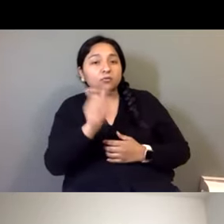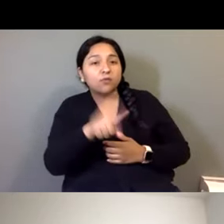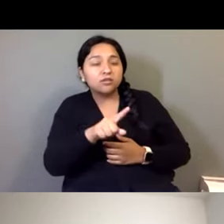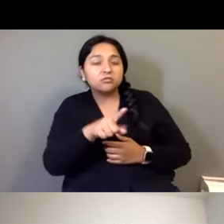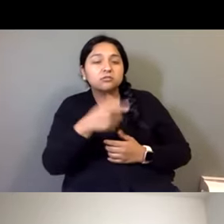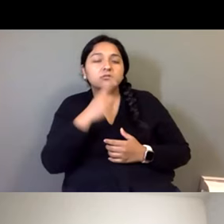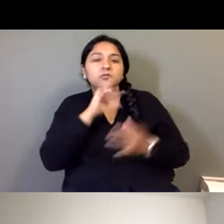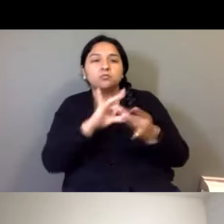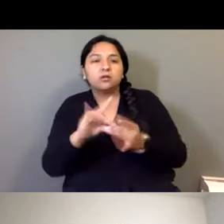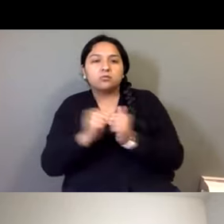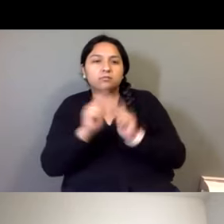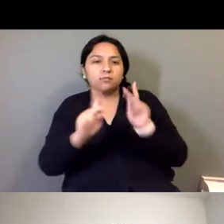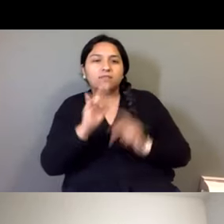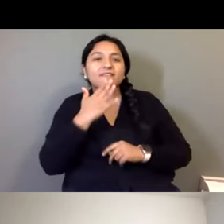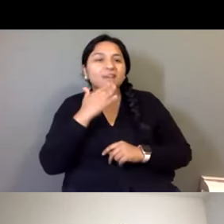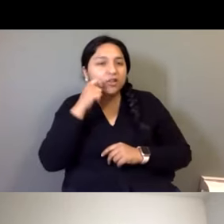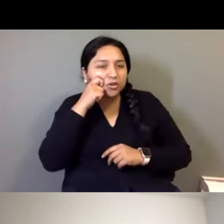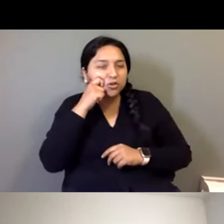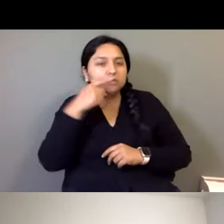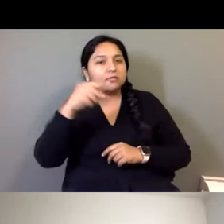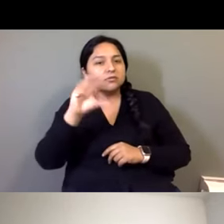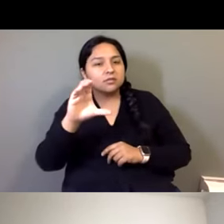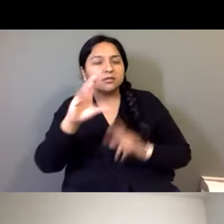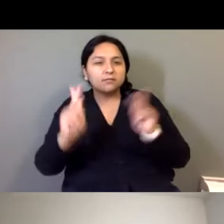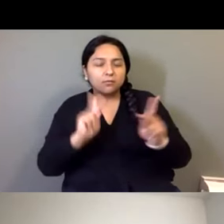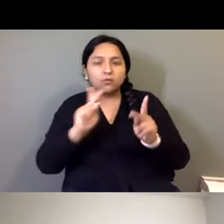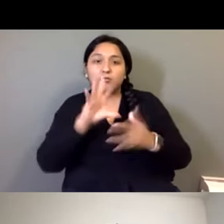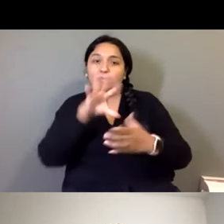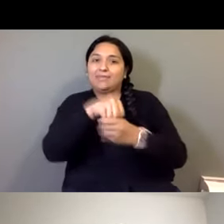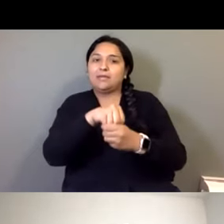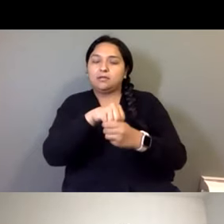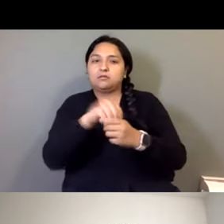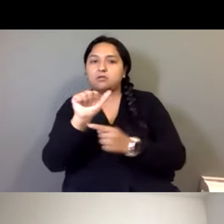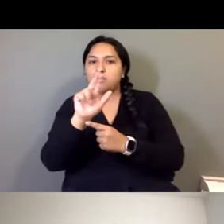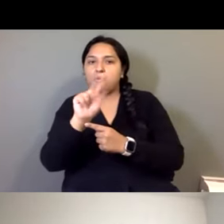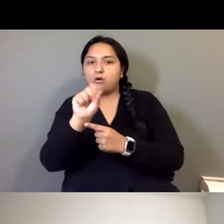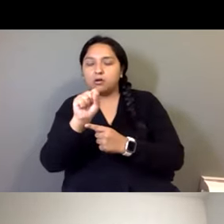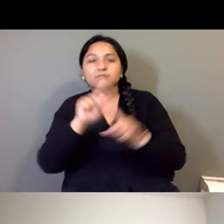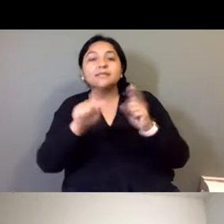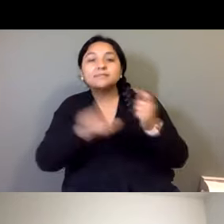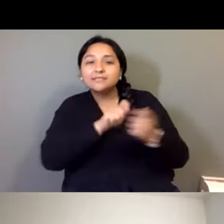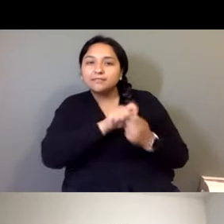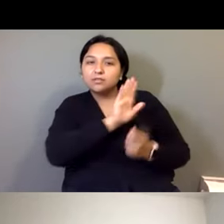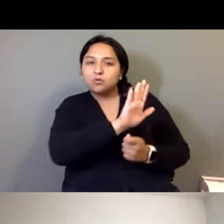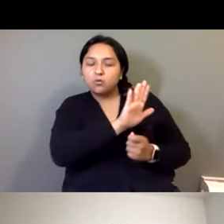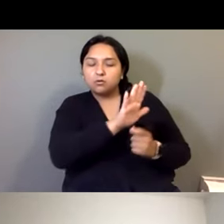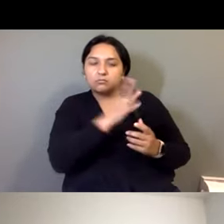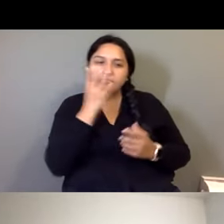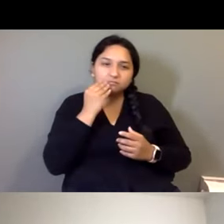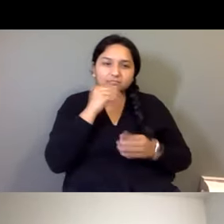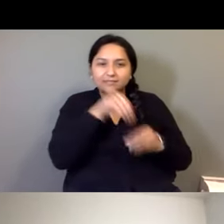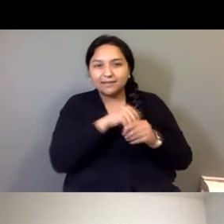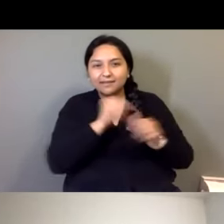color and representing people of color in the arts industry as a whole, but specifically for you as an actress and in the acting world.